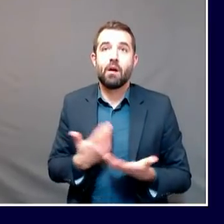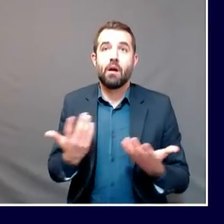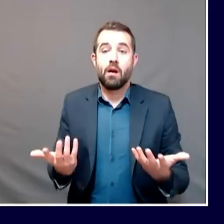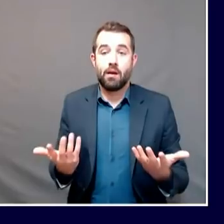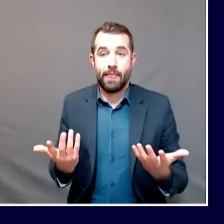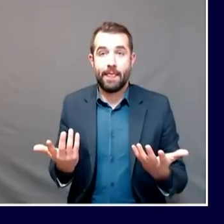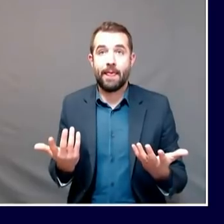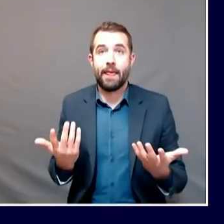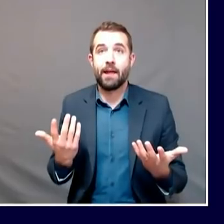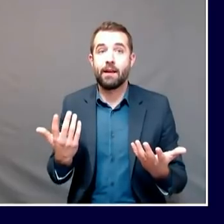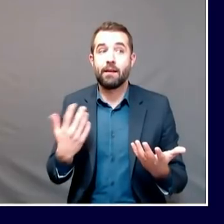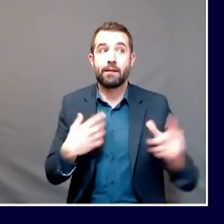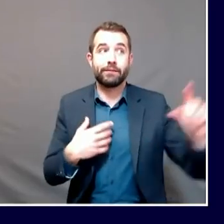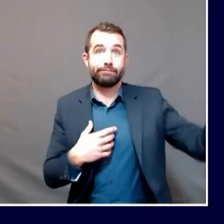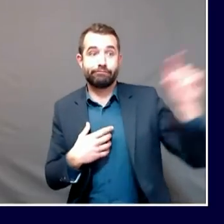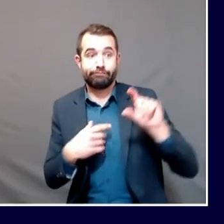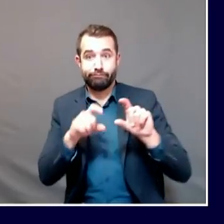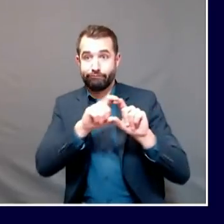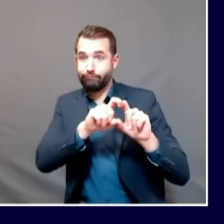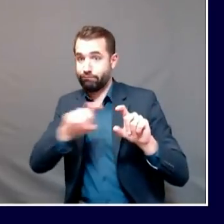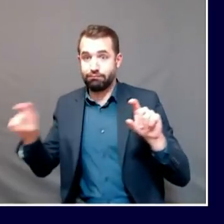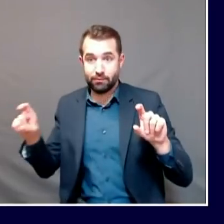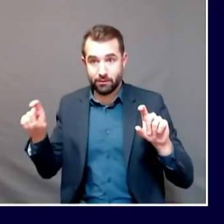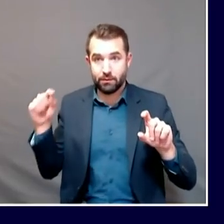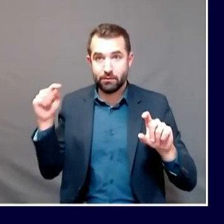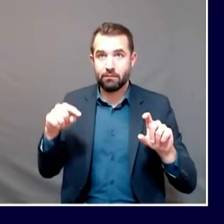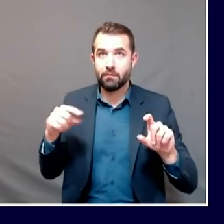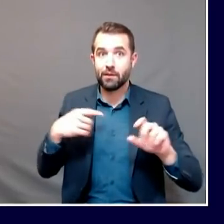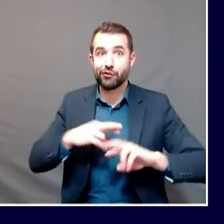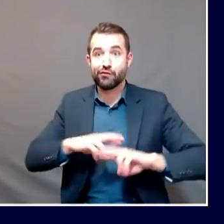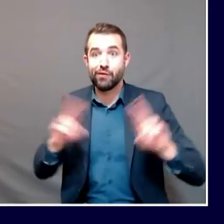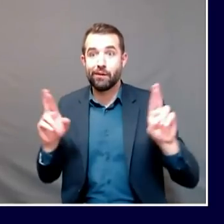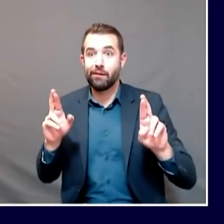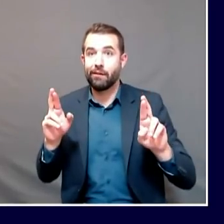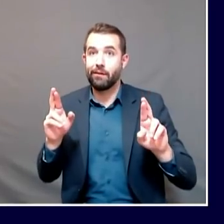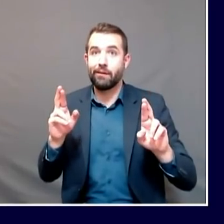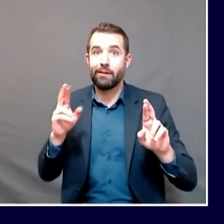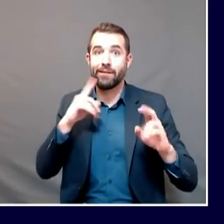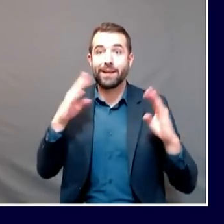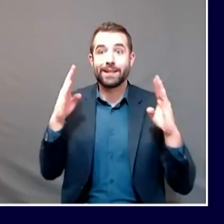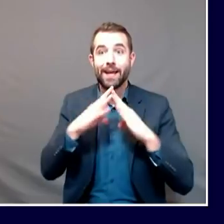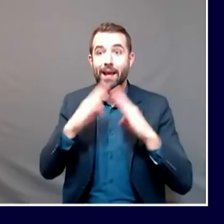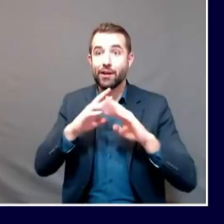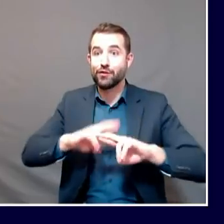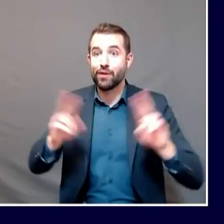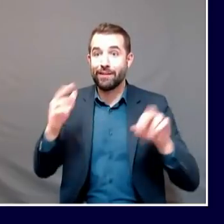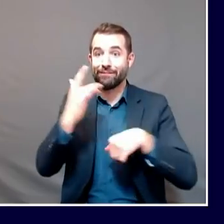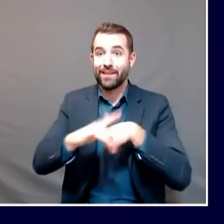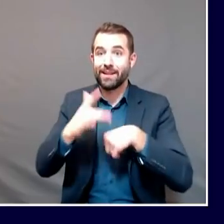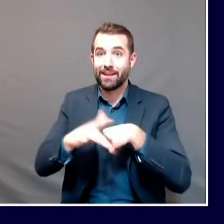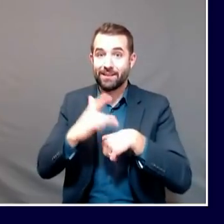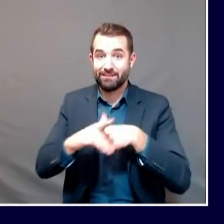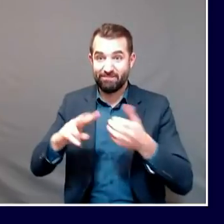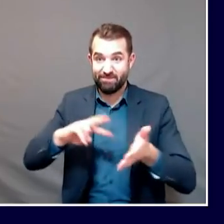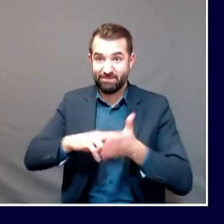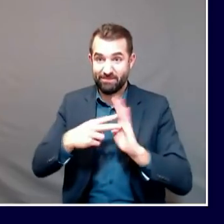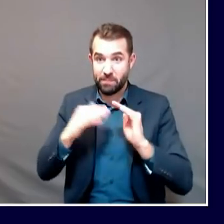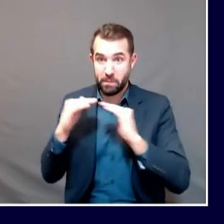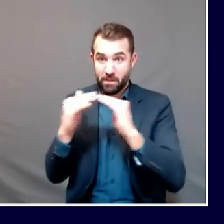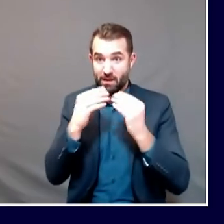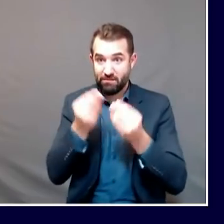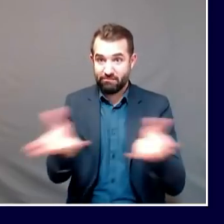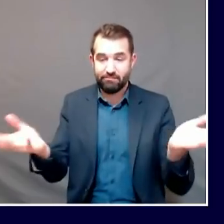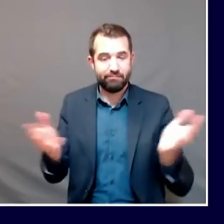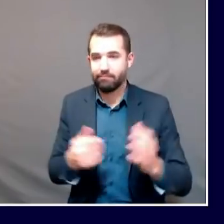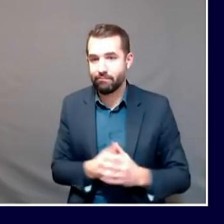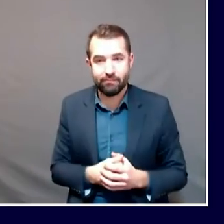vaccine just merely available in a community. There will be much more that will be needed for individuals for whom